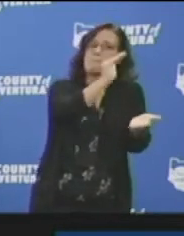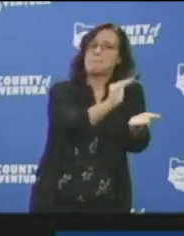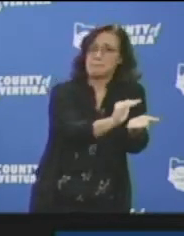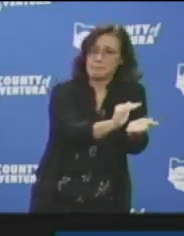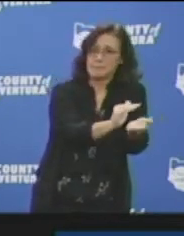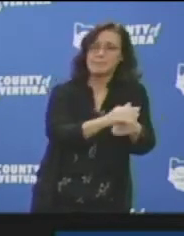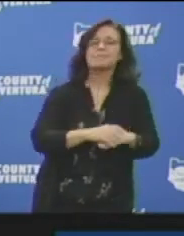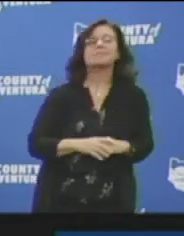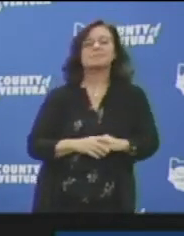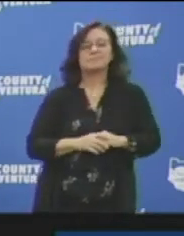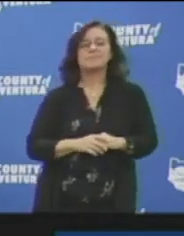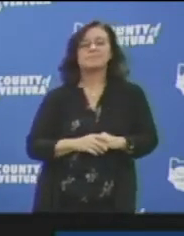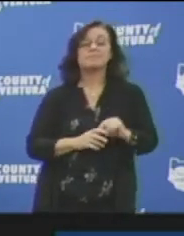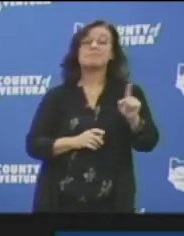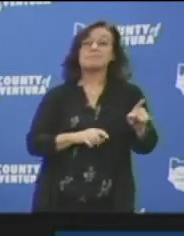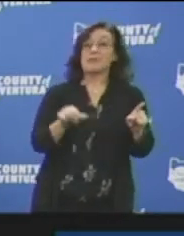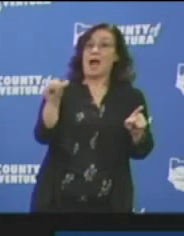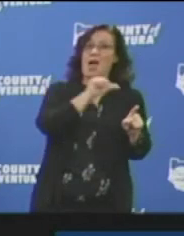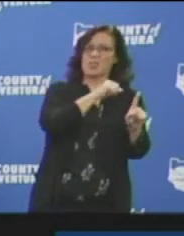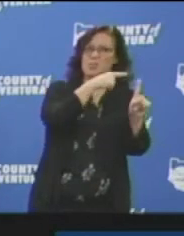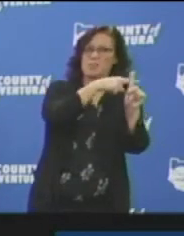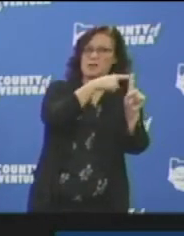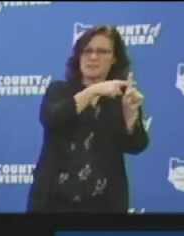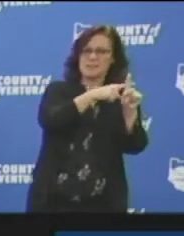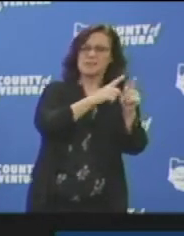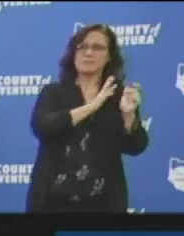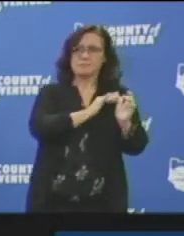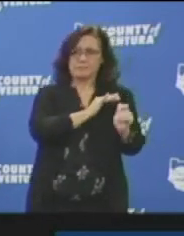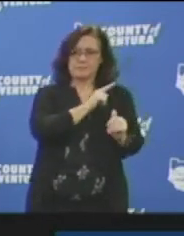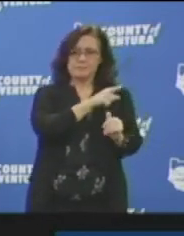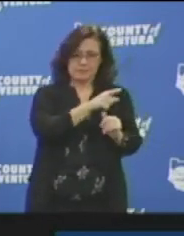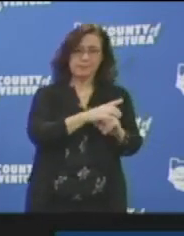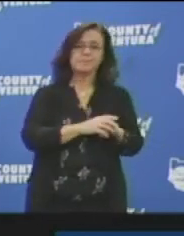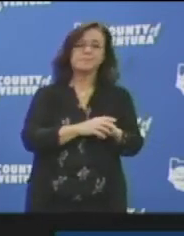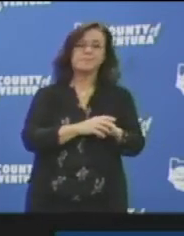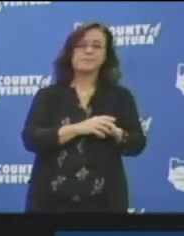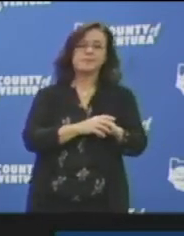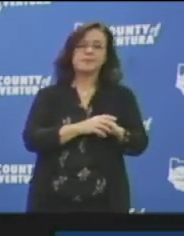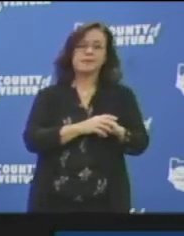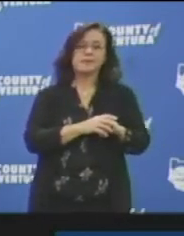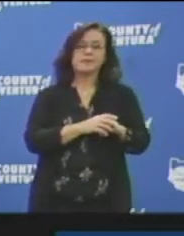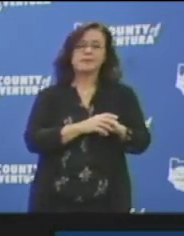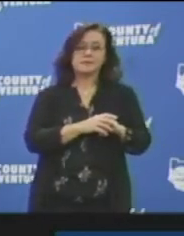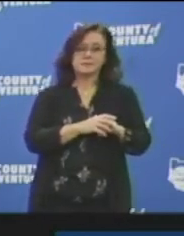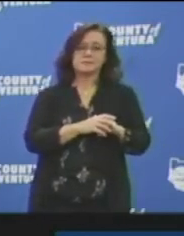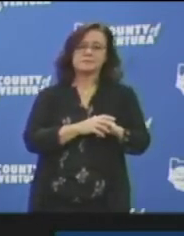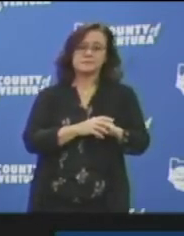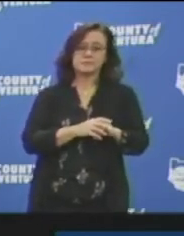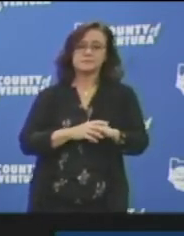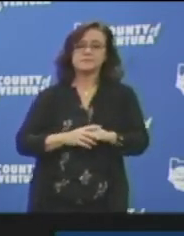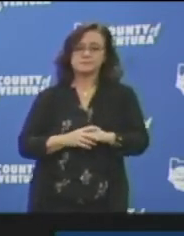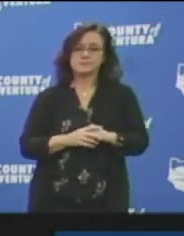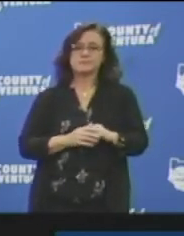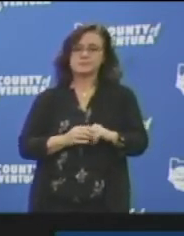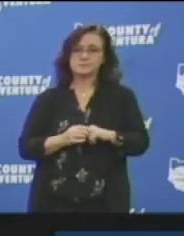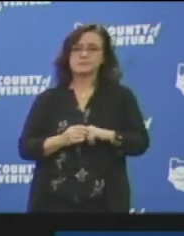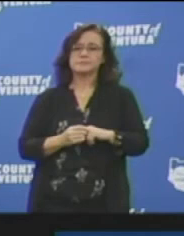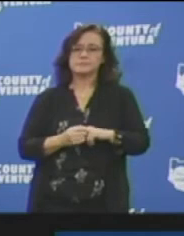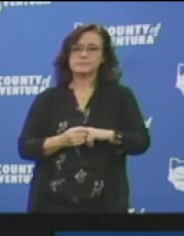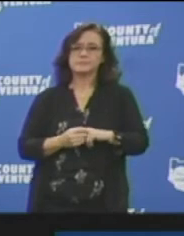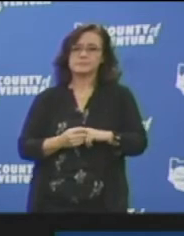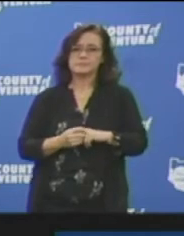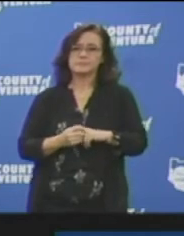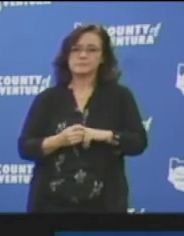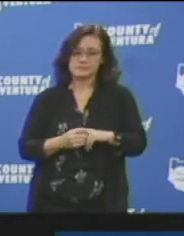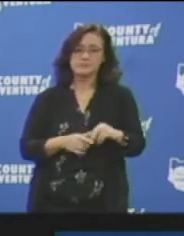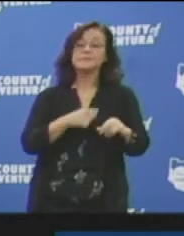seems to be improving, which is to say increasing, is the doubling time. The doubling time is the number of days it takes to double